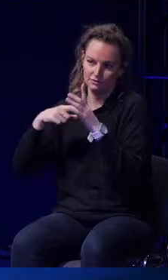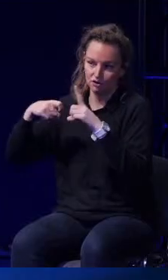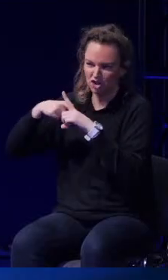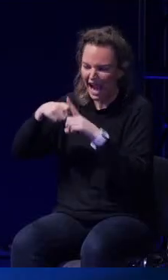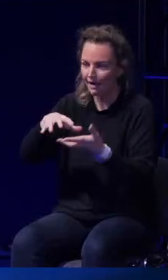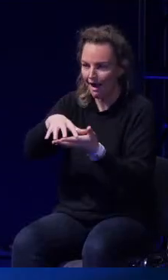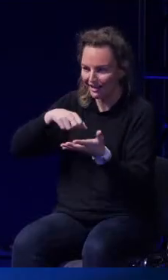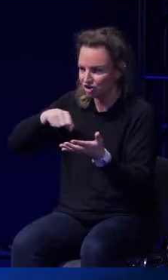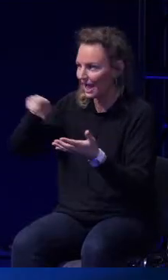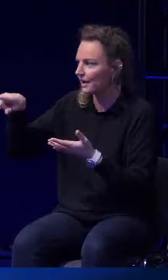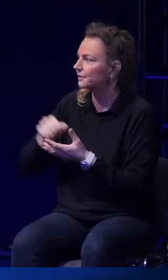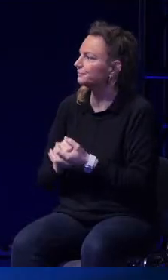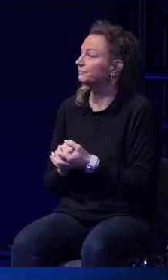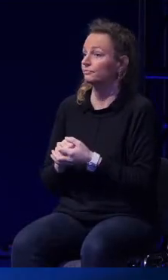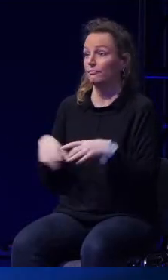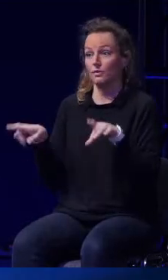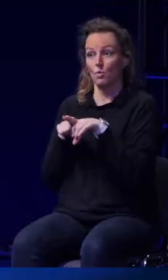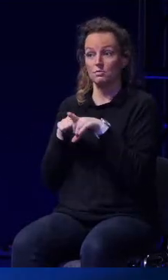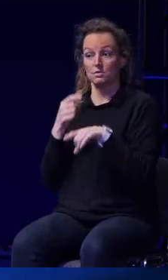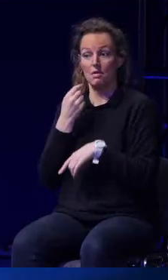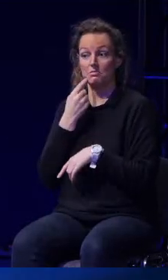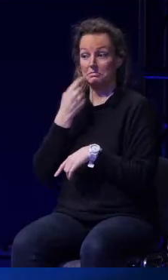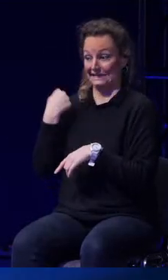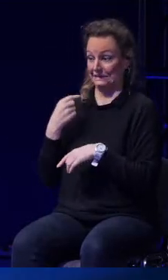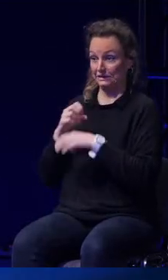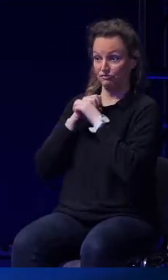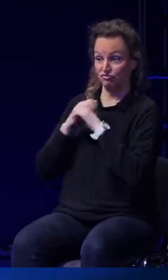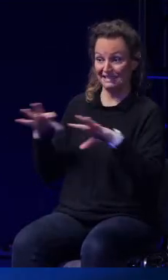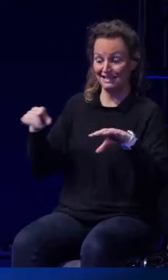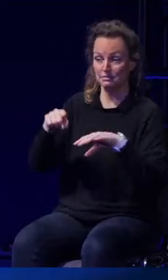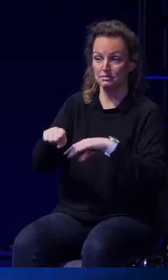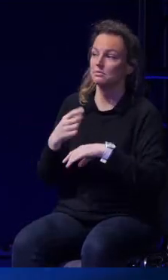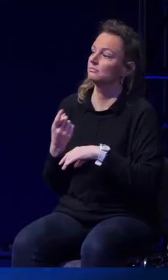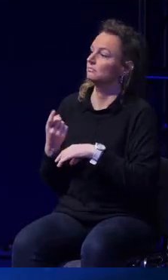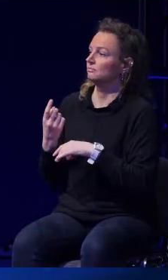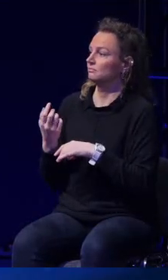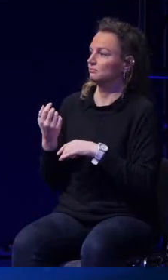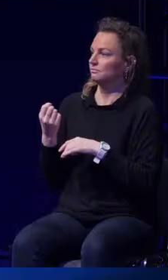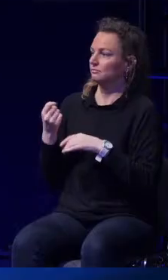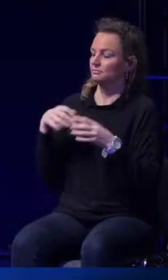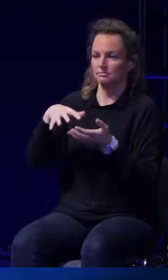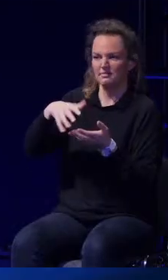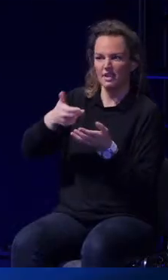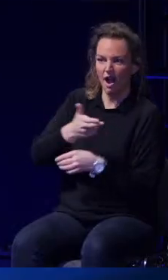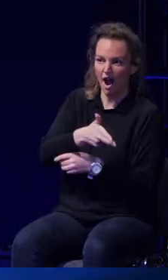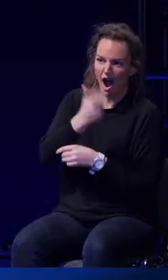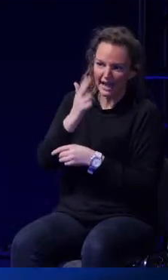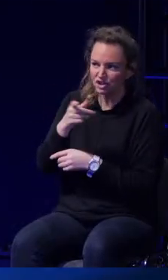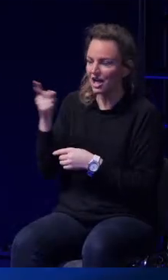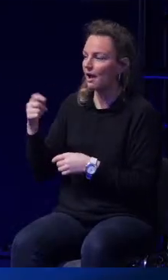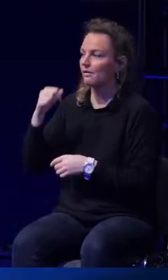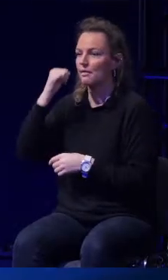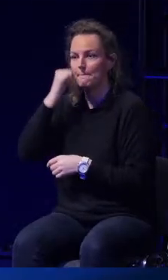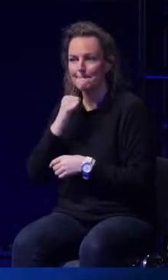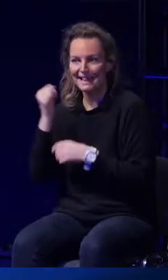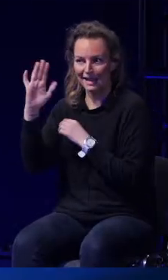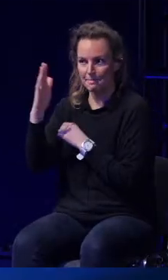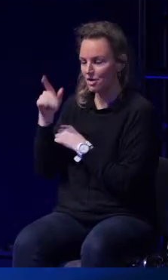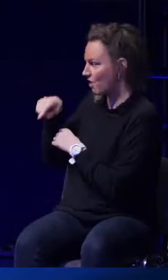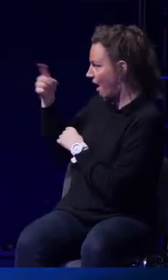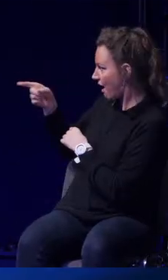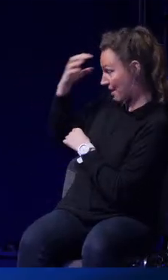Fault London. So thanks, Ed, for being here. We have Chris Stone, the gaffer of Hijack, Black Mirror, and The